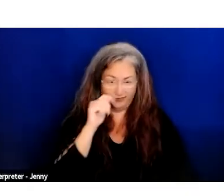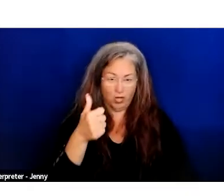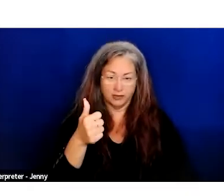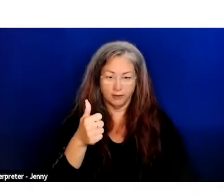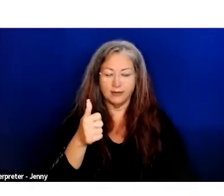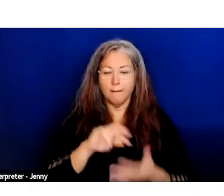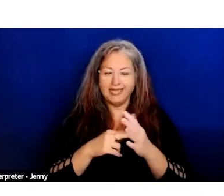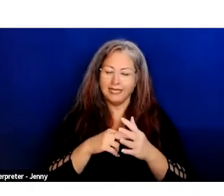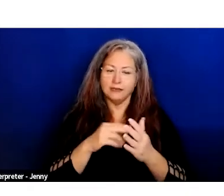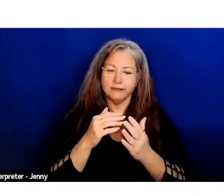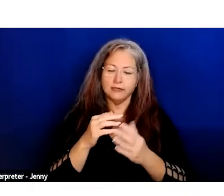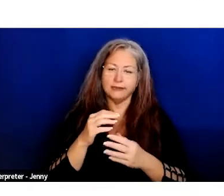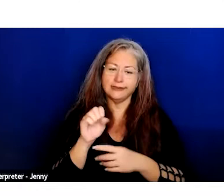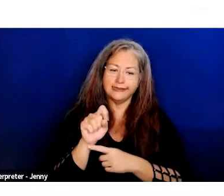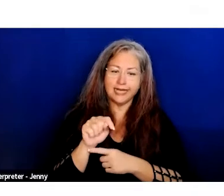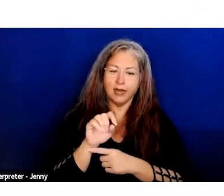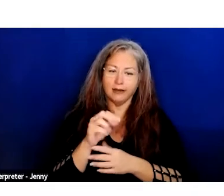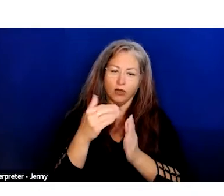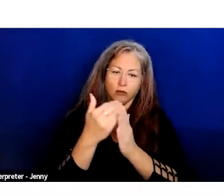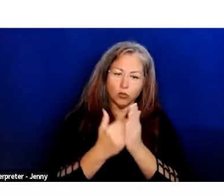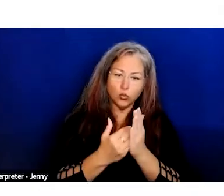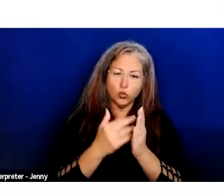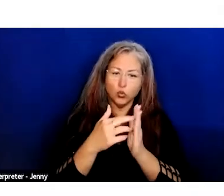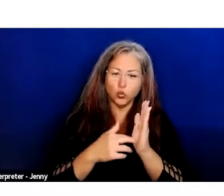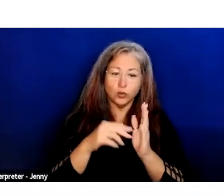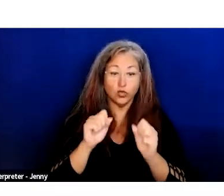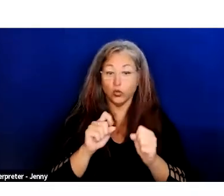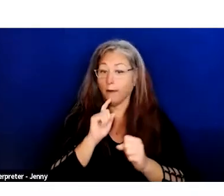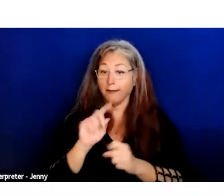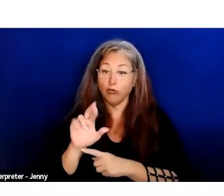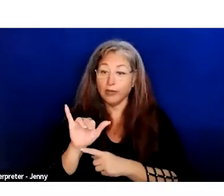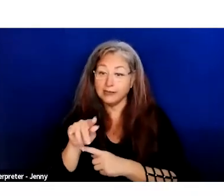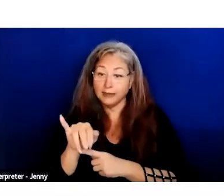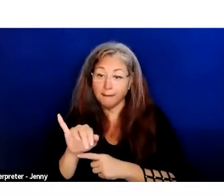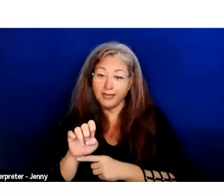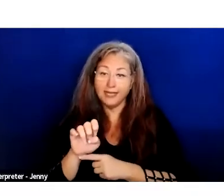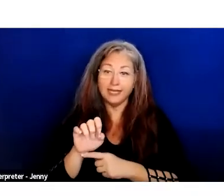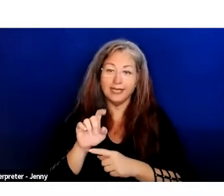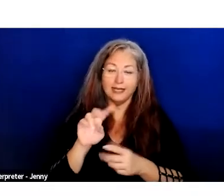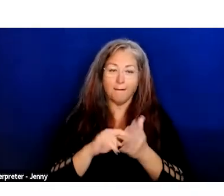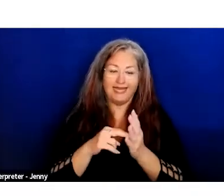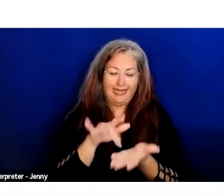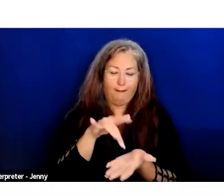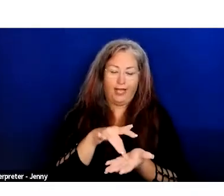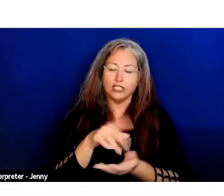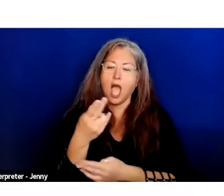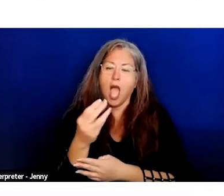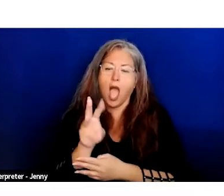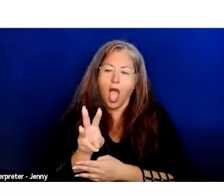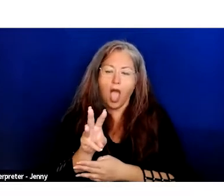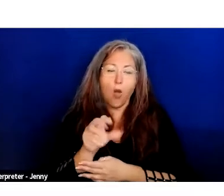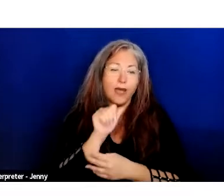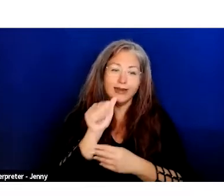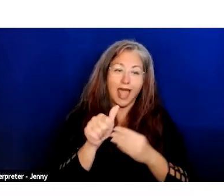of rules. It can be a recipe, but it's that middle, it's the how. It's not necessarily the input,